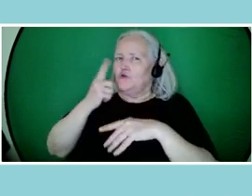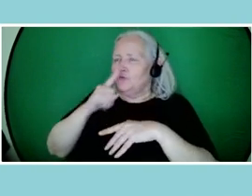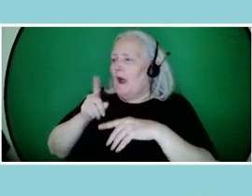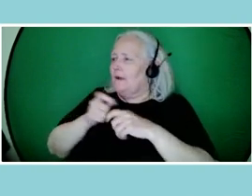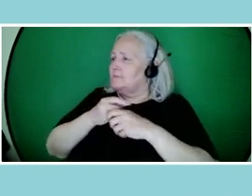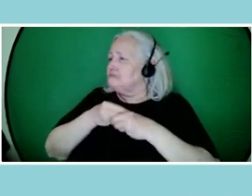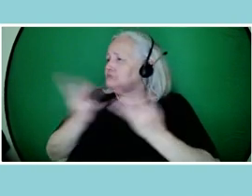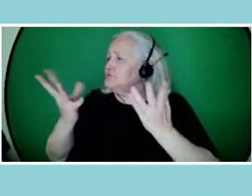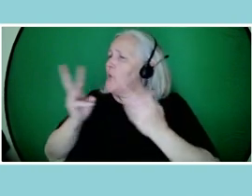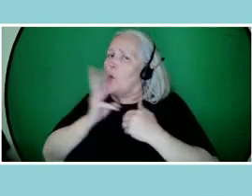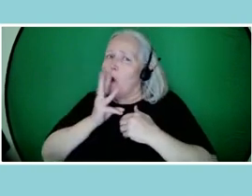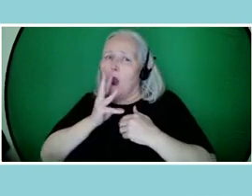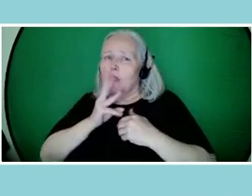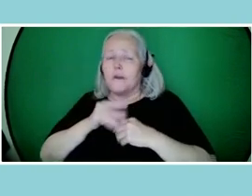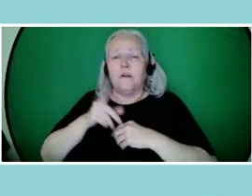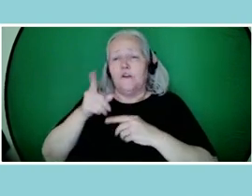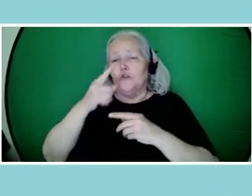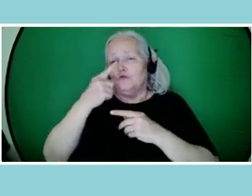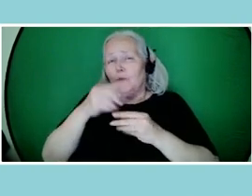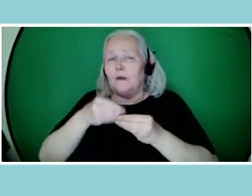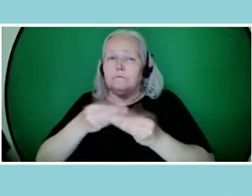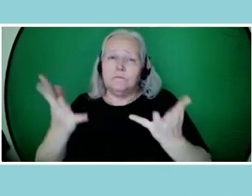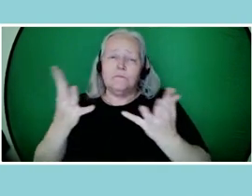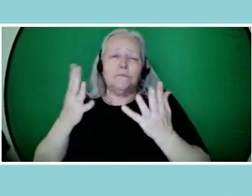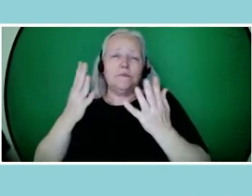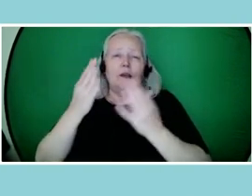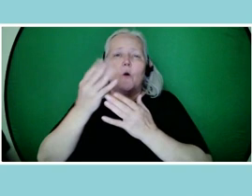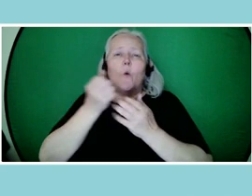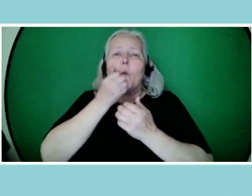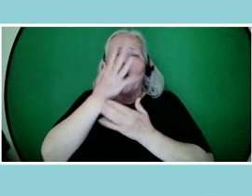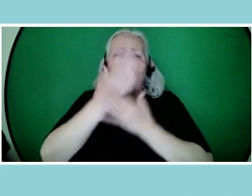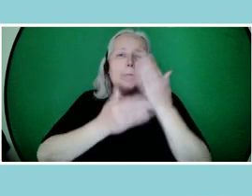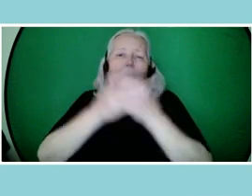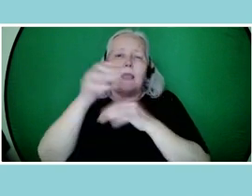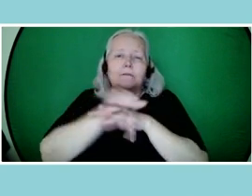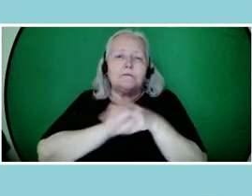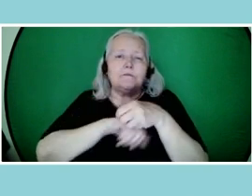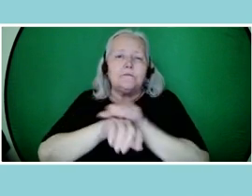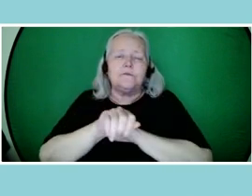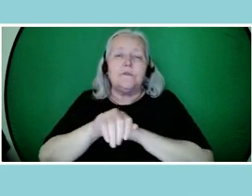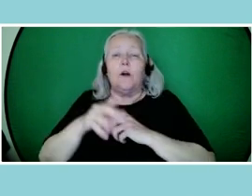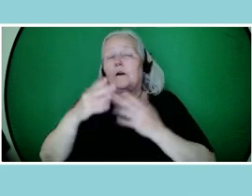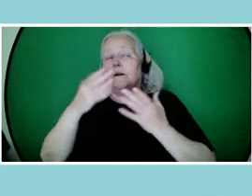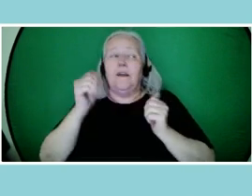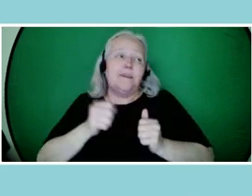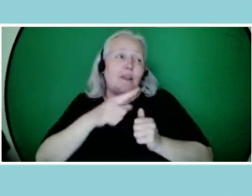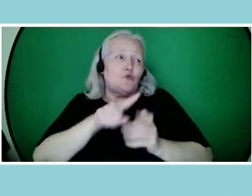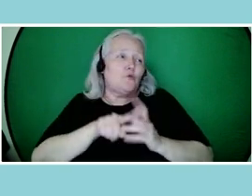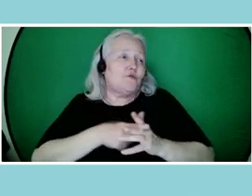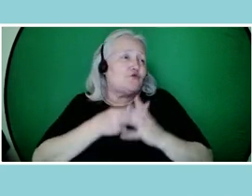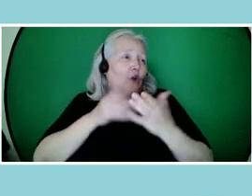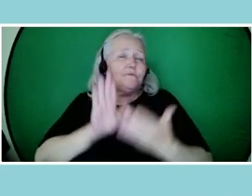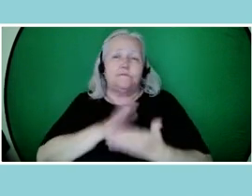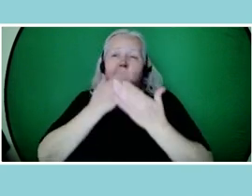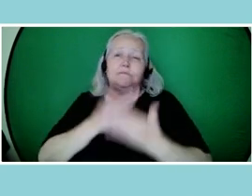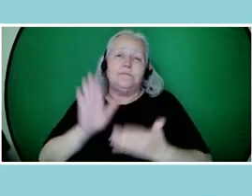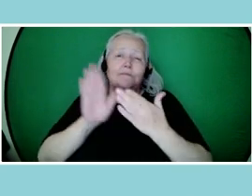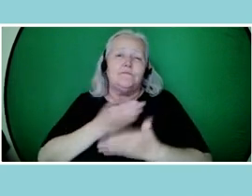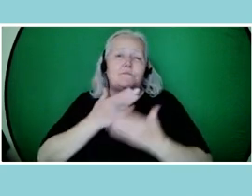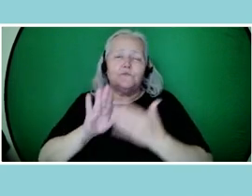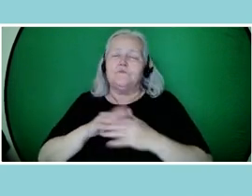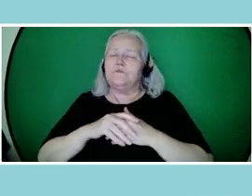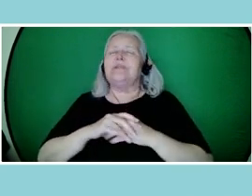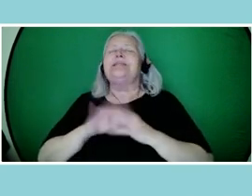help pass out hand warmers? Can you lead people in a chant, right? Delegating is so important, and especially